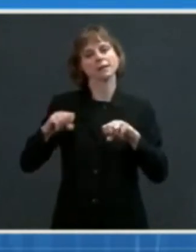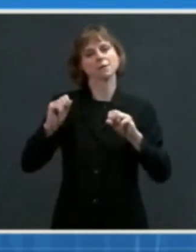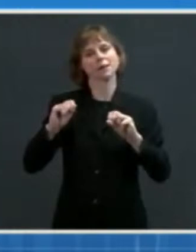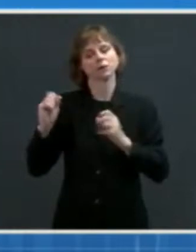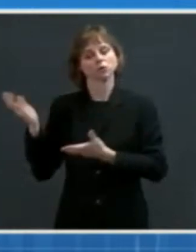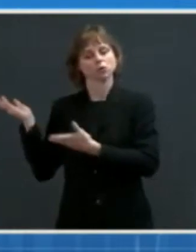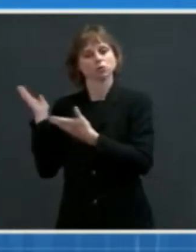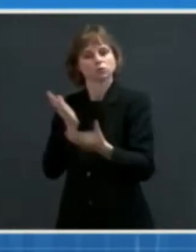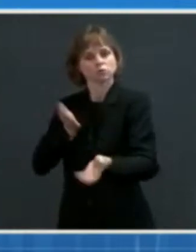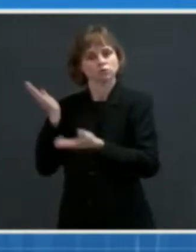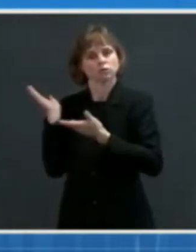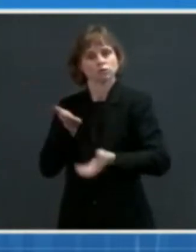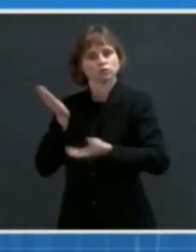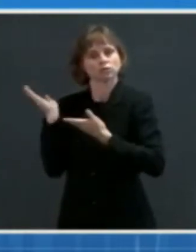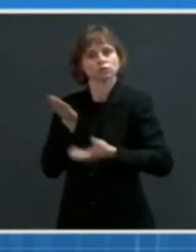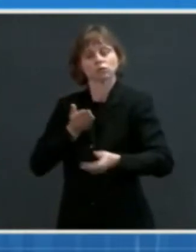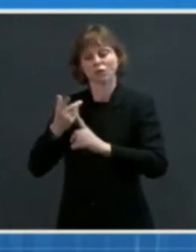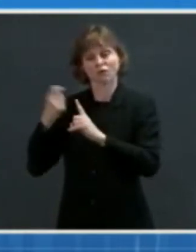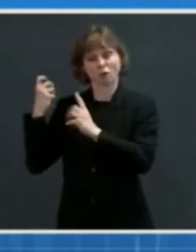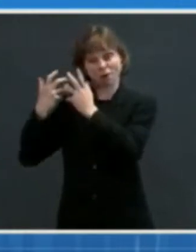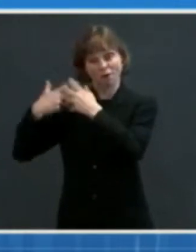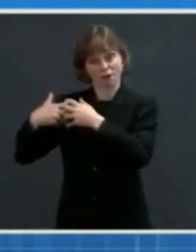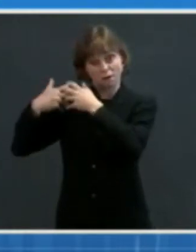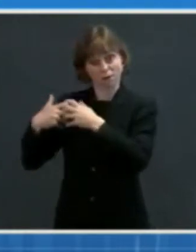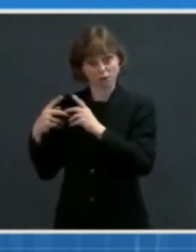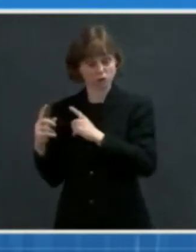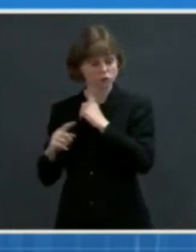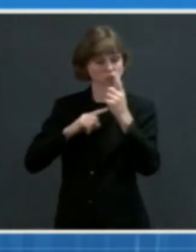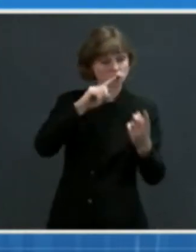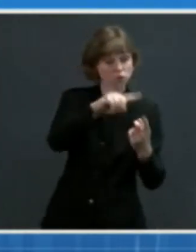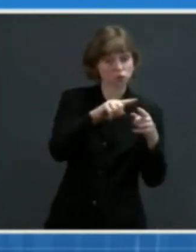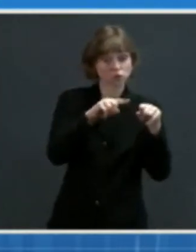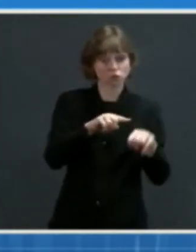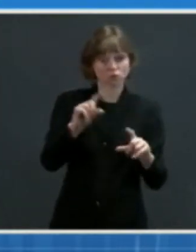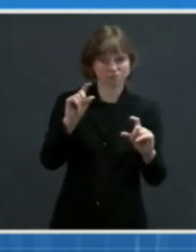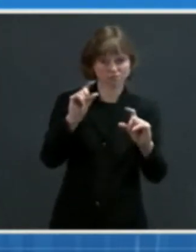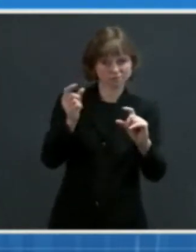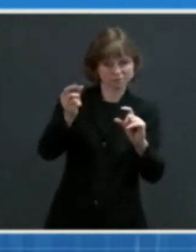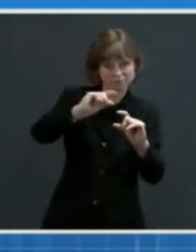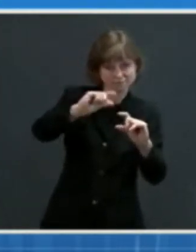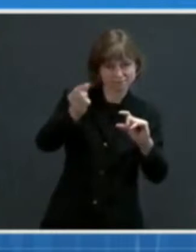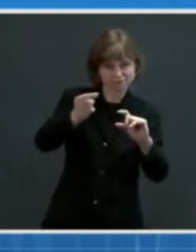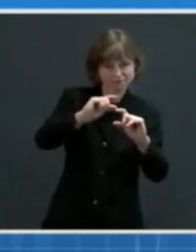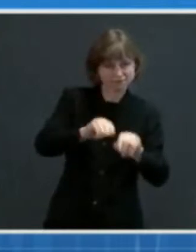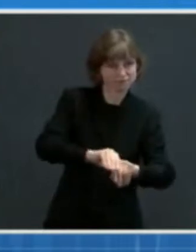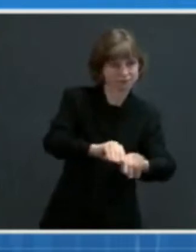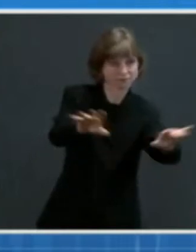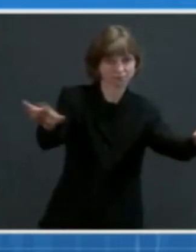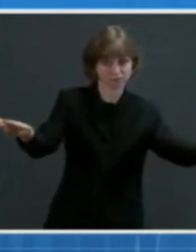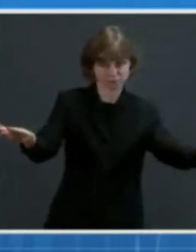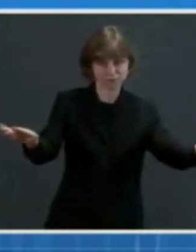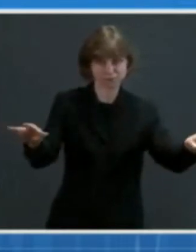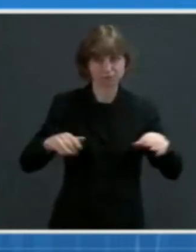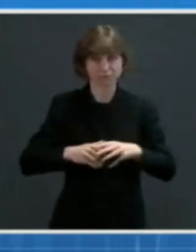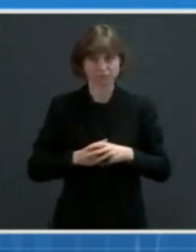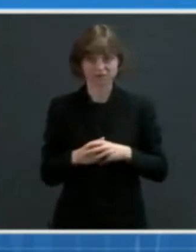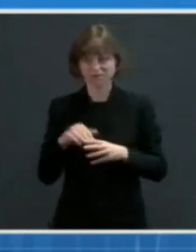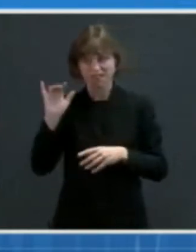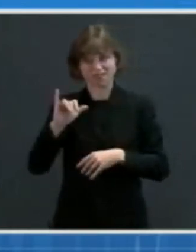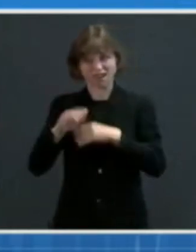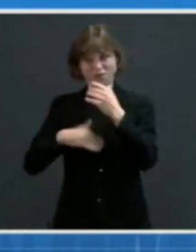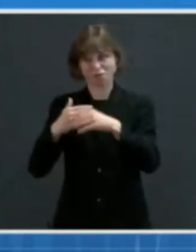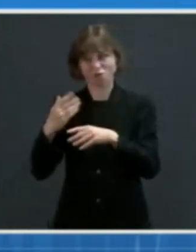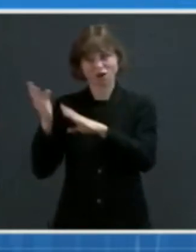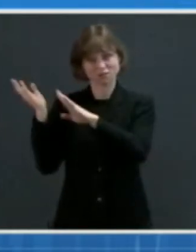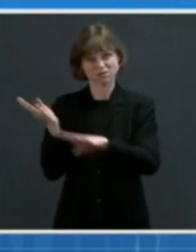the vaccine from drug manufacturing plants into the little vials that are shipped all over the country, a process called fill